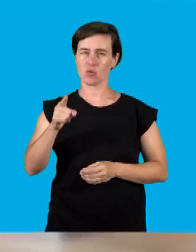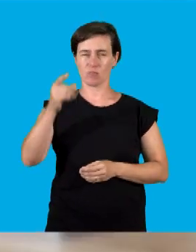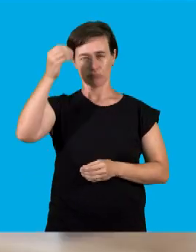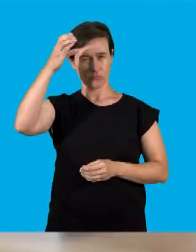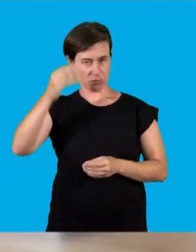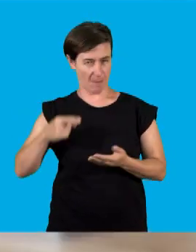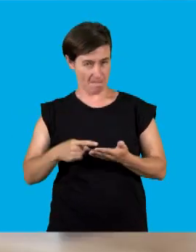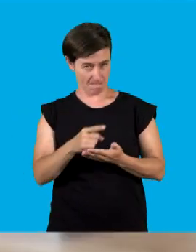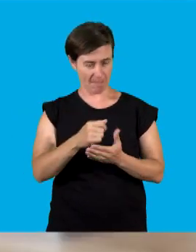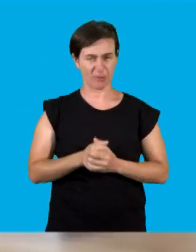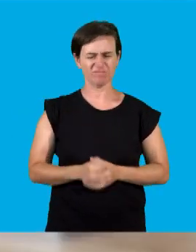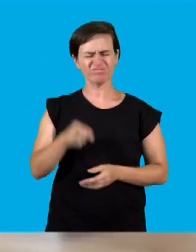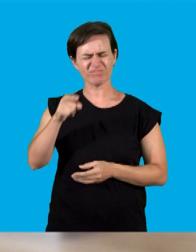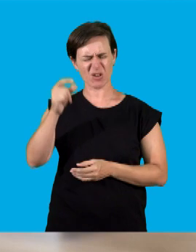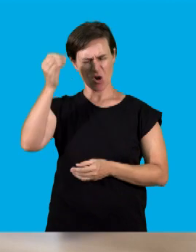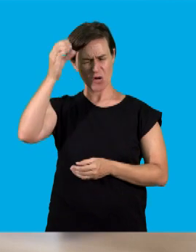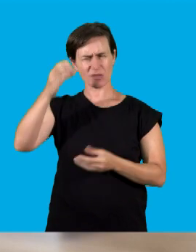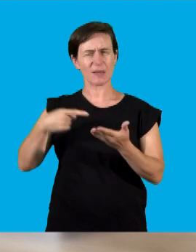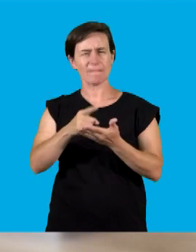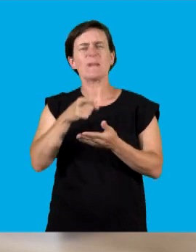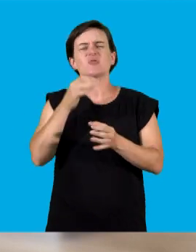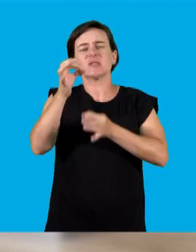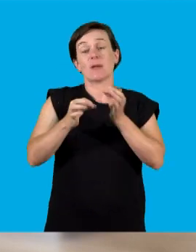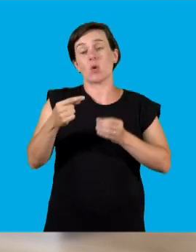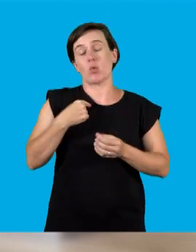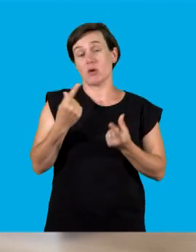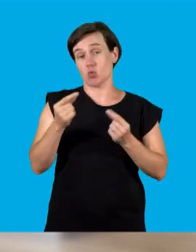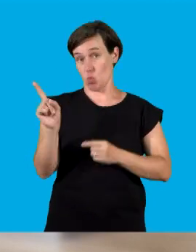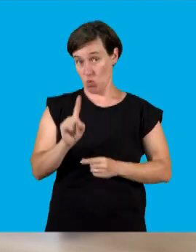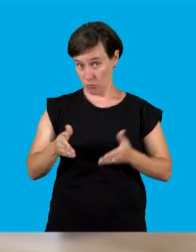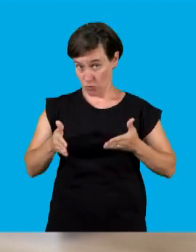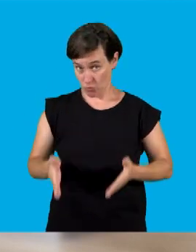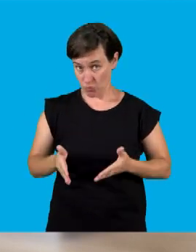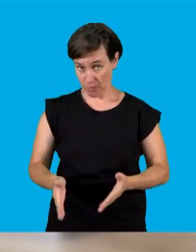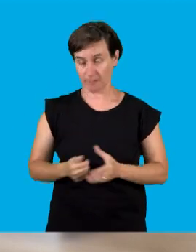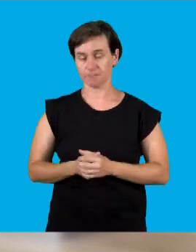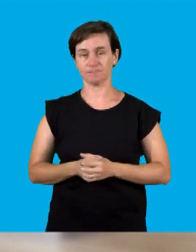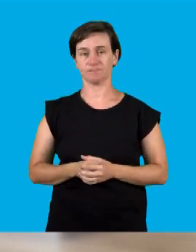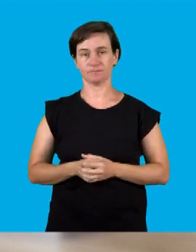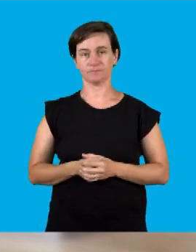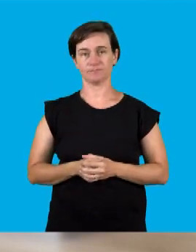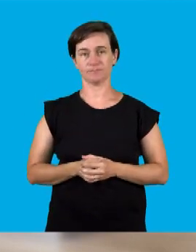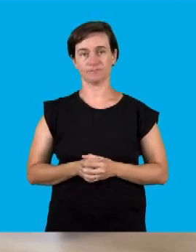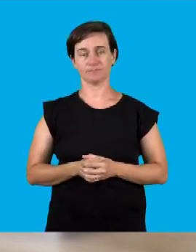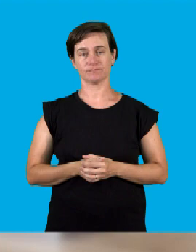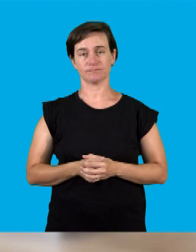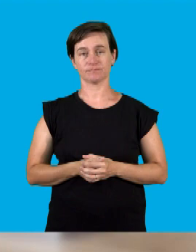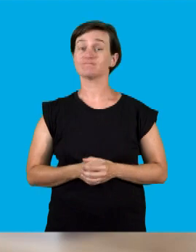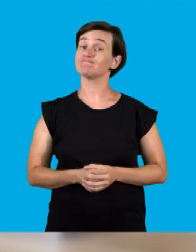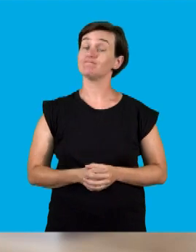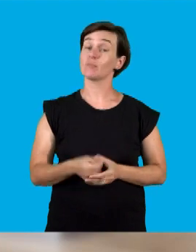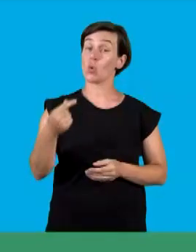map. Our concept map is an overview of the lesson, the subtopics that are going to be unpacked throughout this